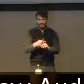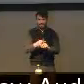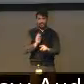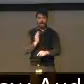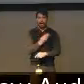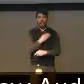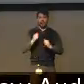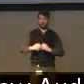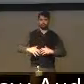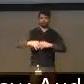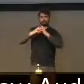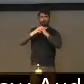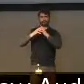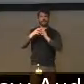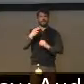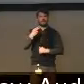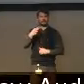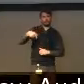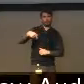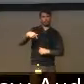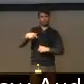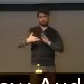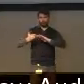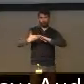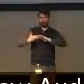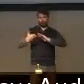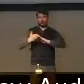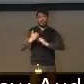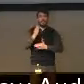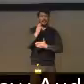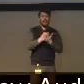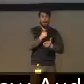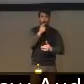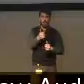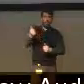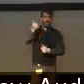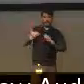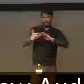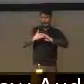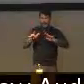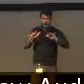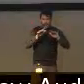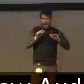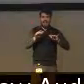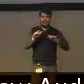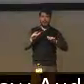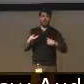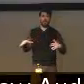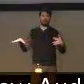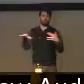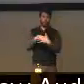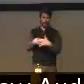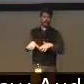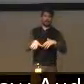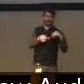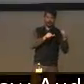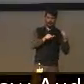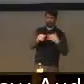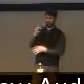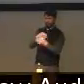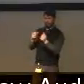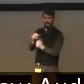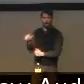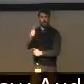we have had some members of the command center rotate out and take some time off. And I think that's an important thing for us to consider